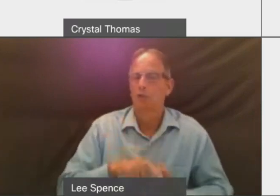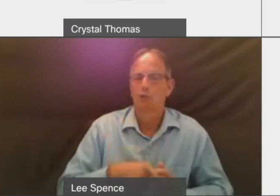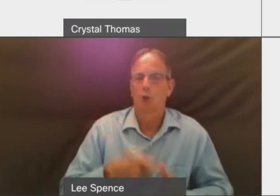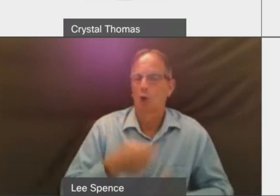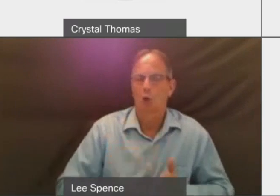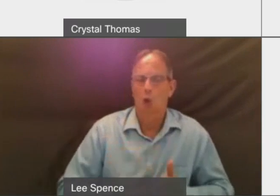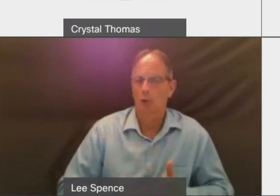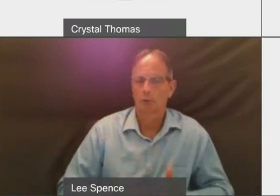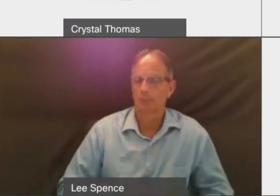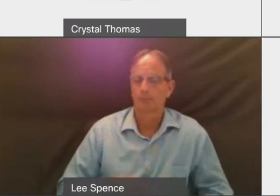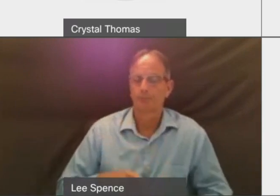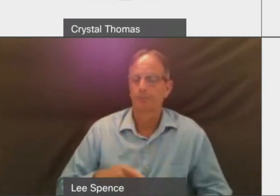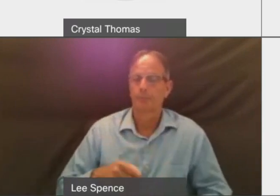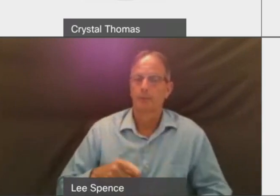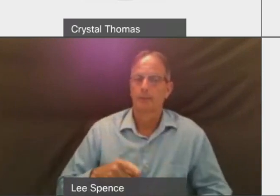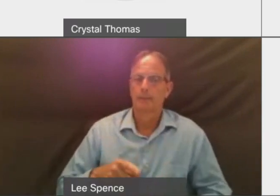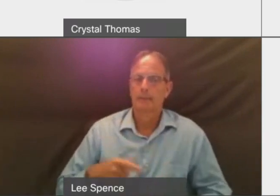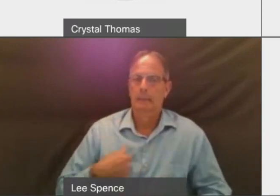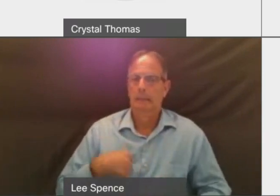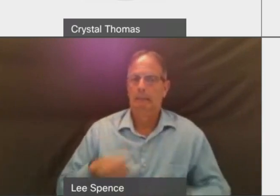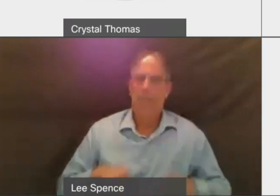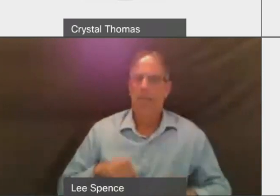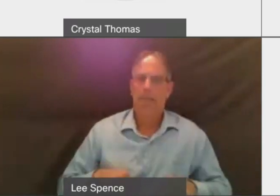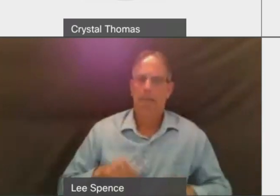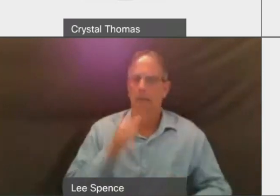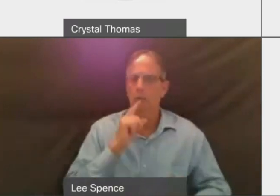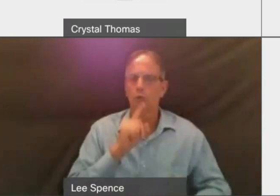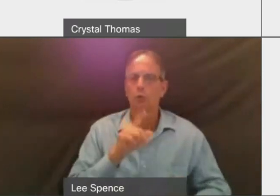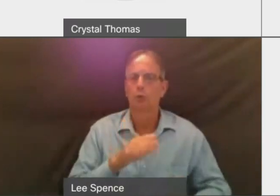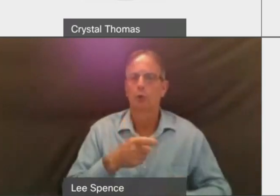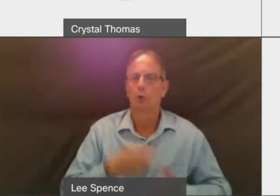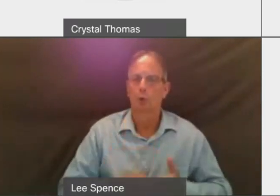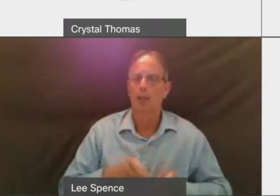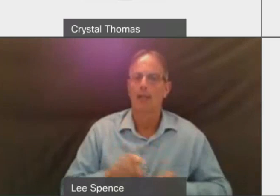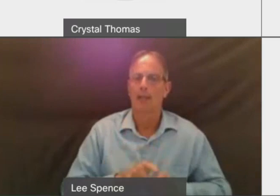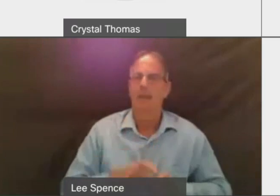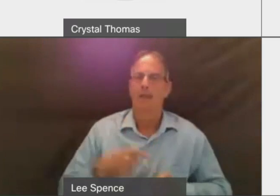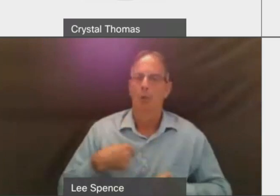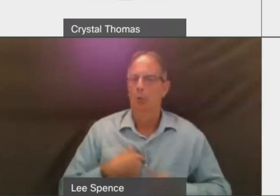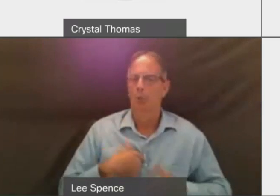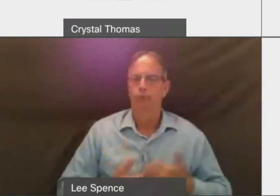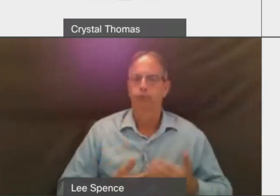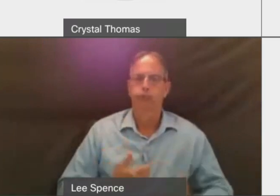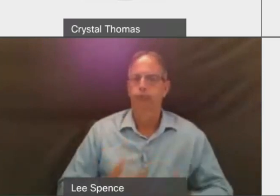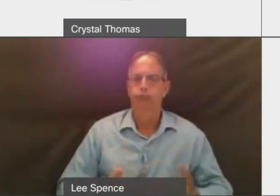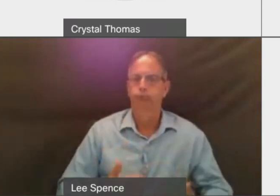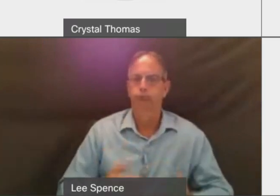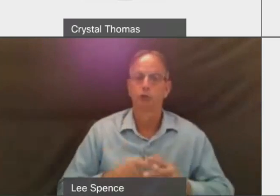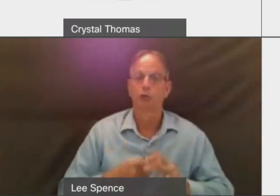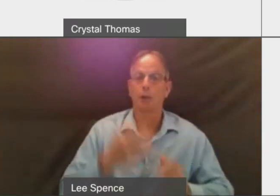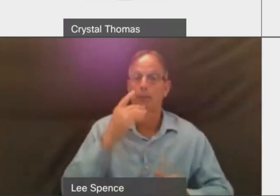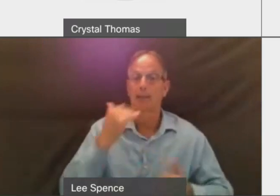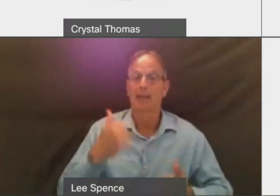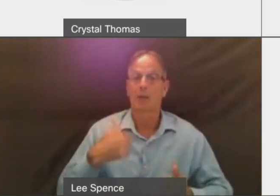It was the uncertainty of the costs as you get started because you're starting a brand new